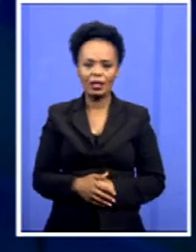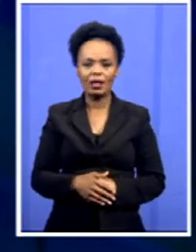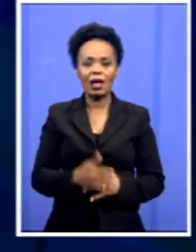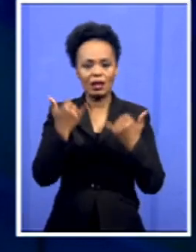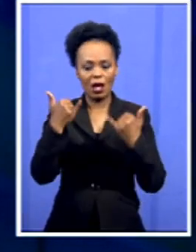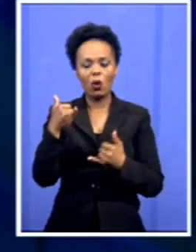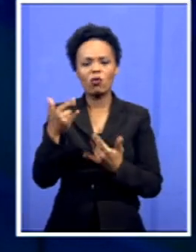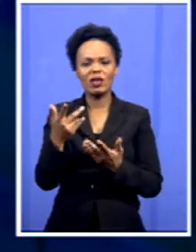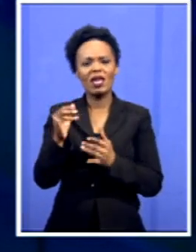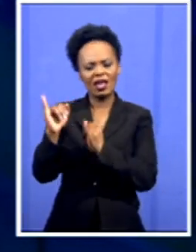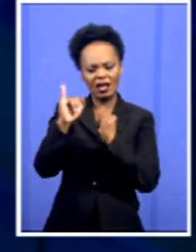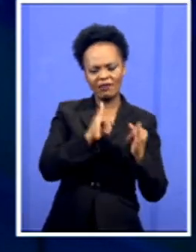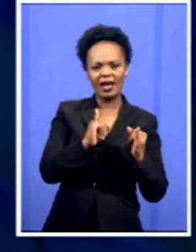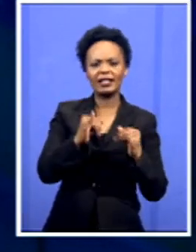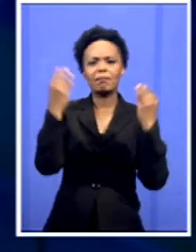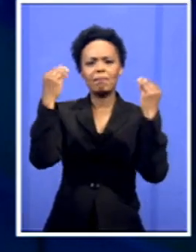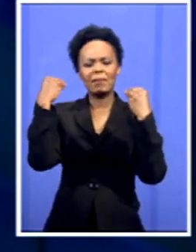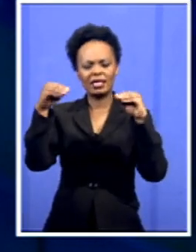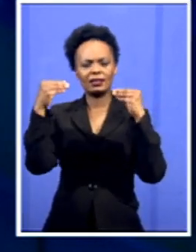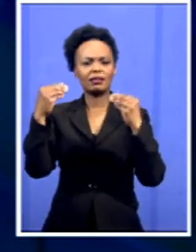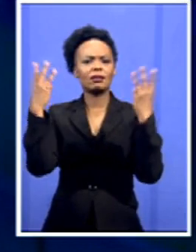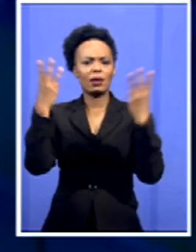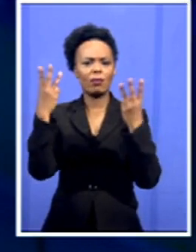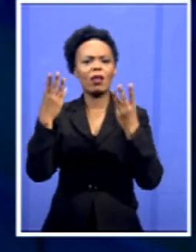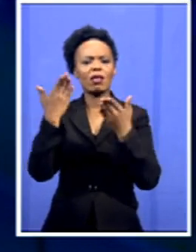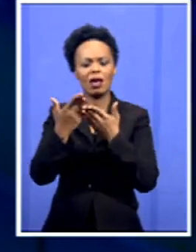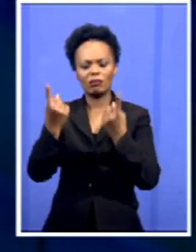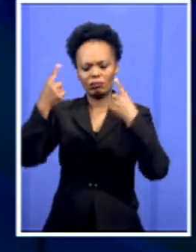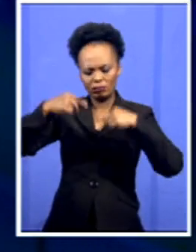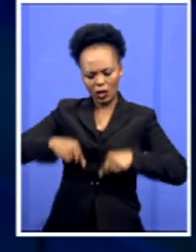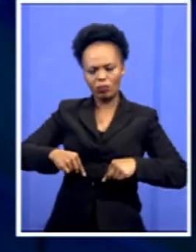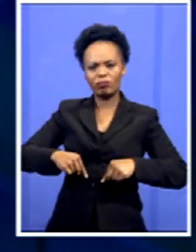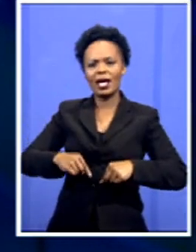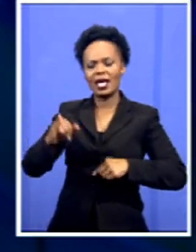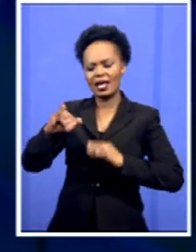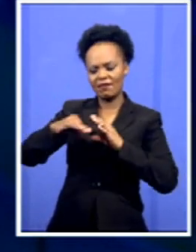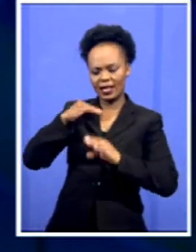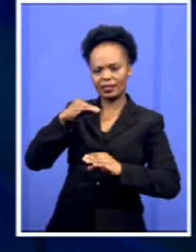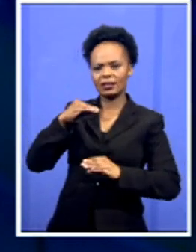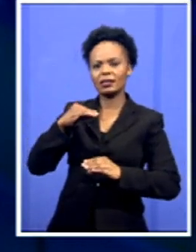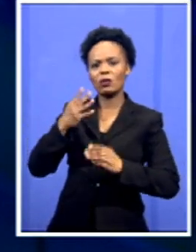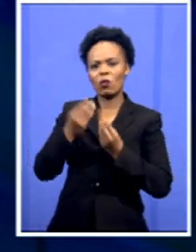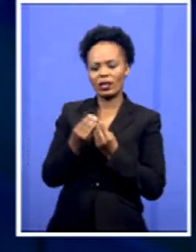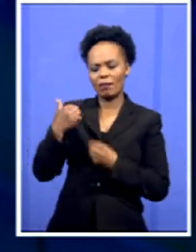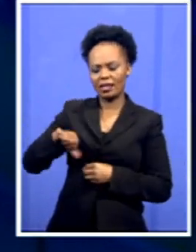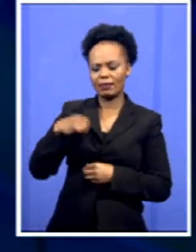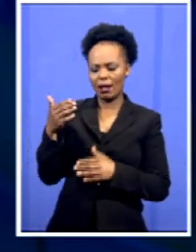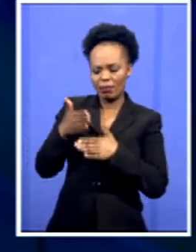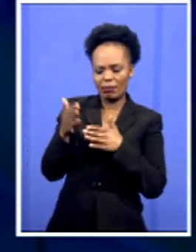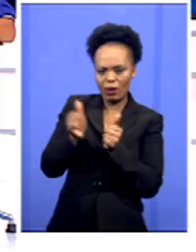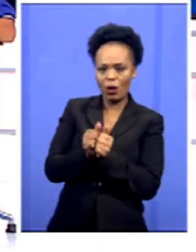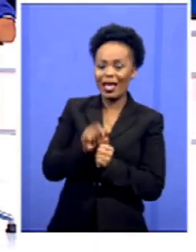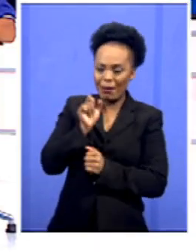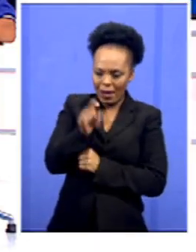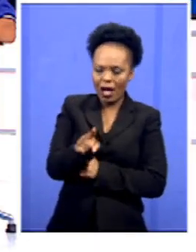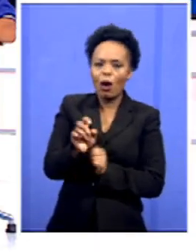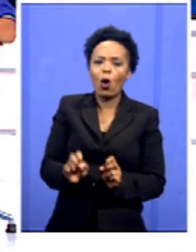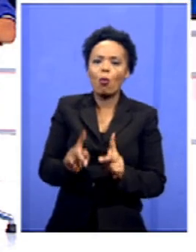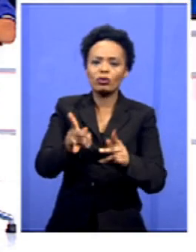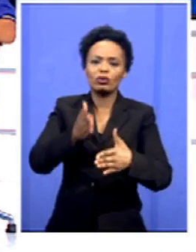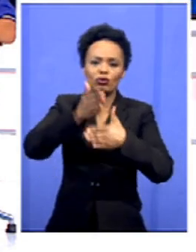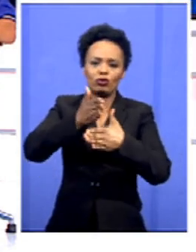we're inviting businesses to come through and actually invest within the municipality, in return creating jobs for our people. Okay. What are you